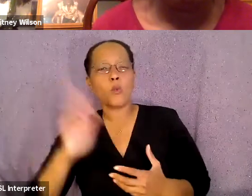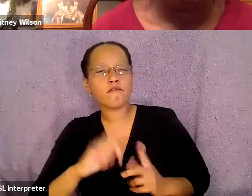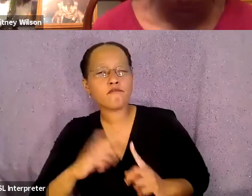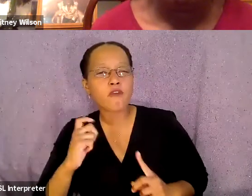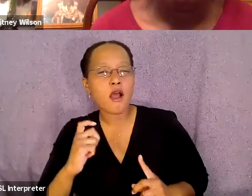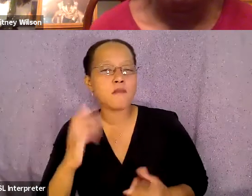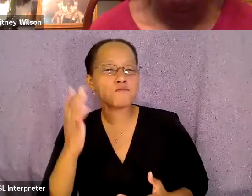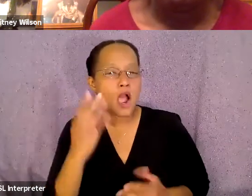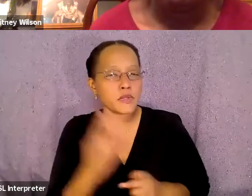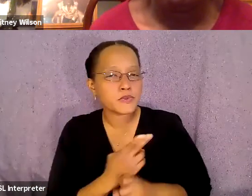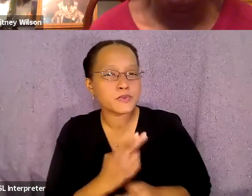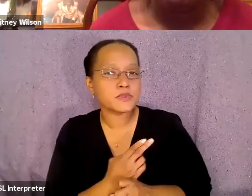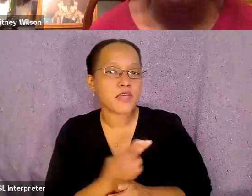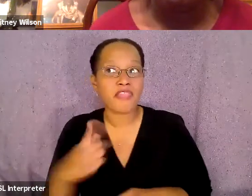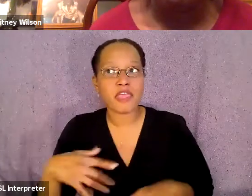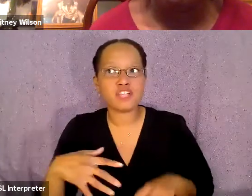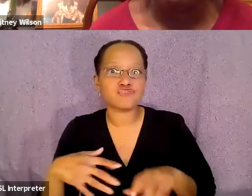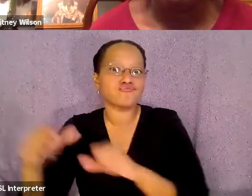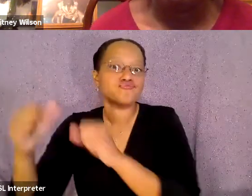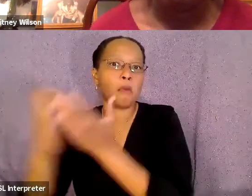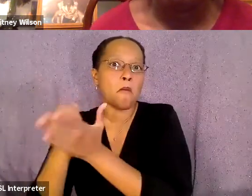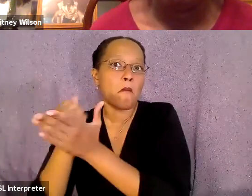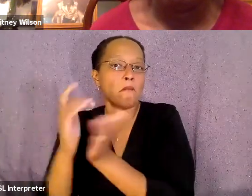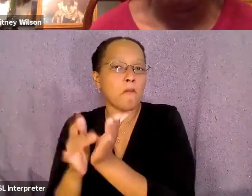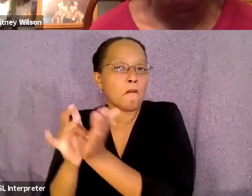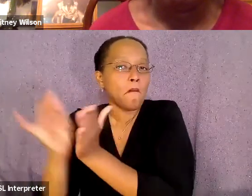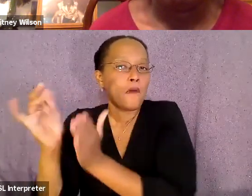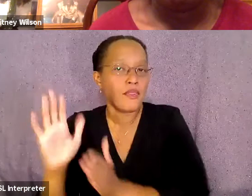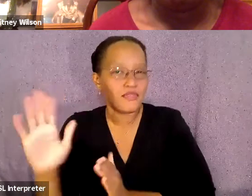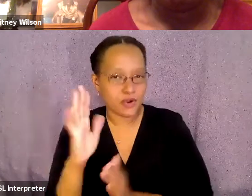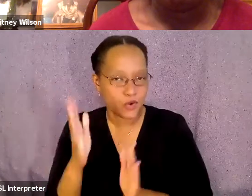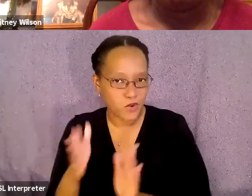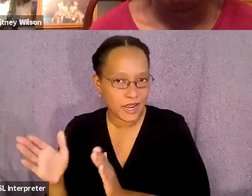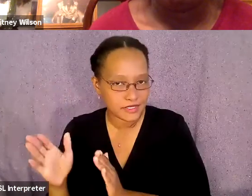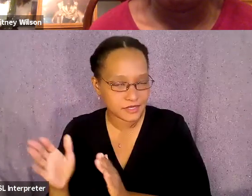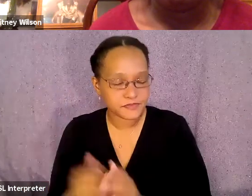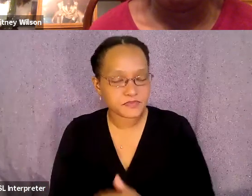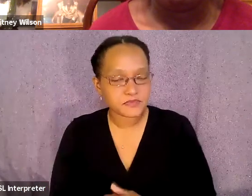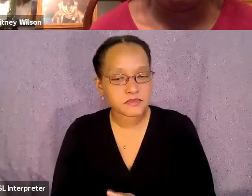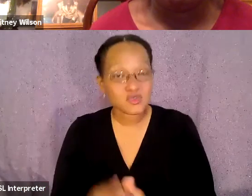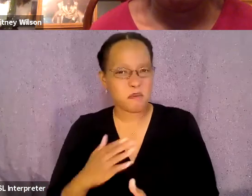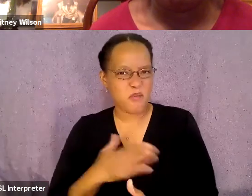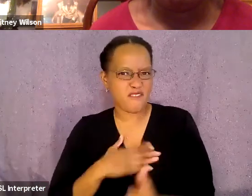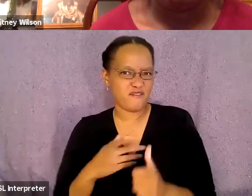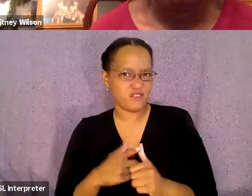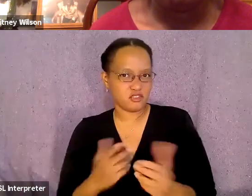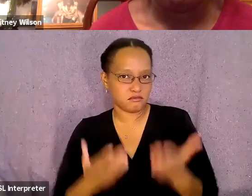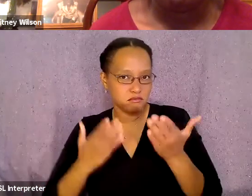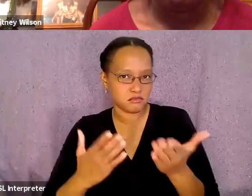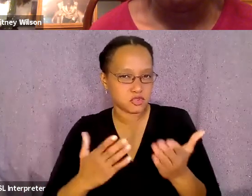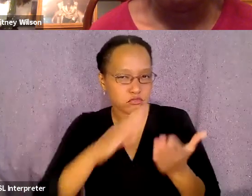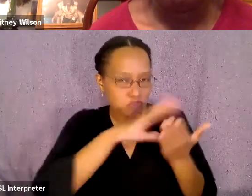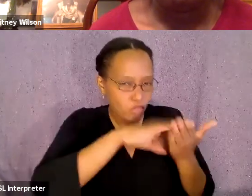with it in some of the ways that we discussed today. So that would be my first direction, is to know what she